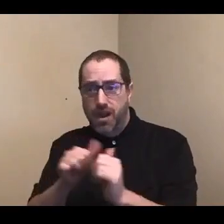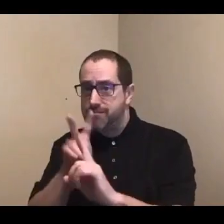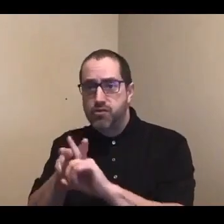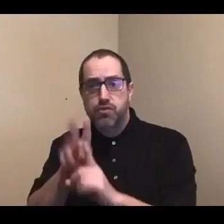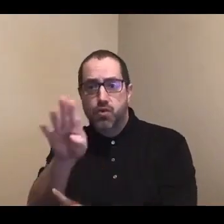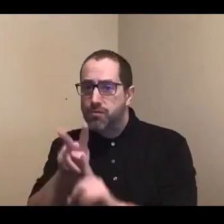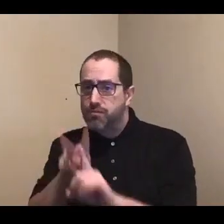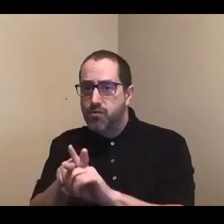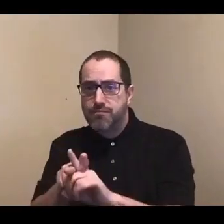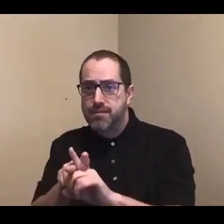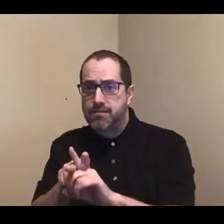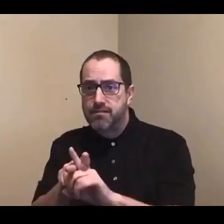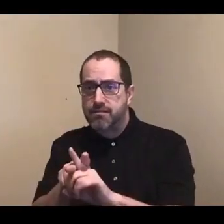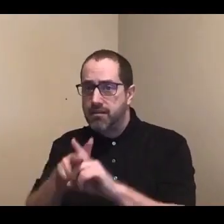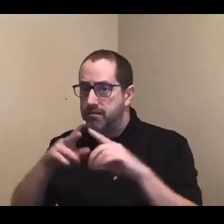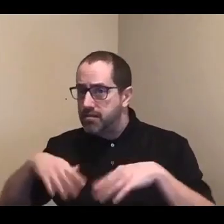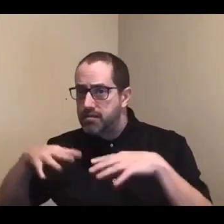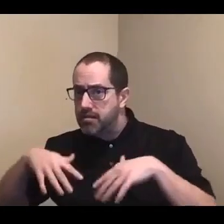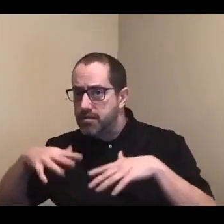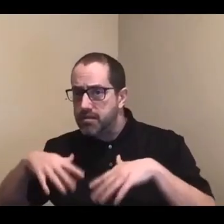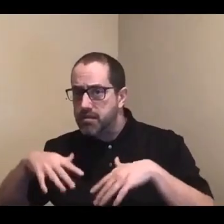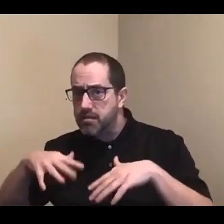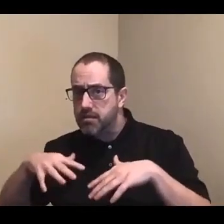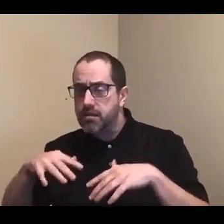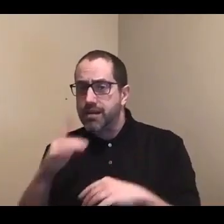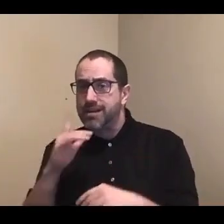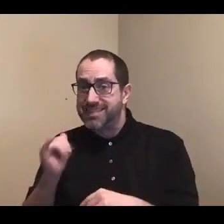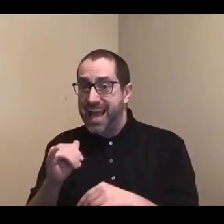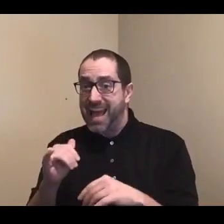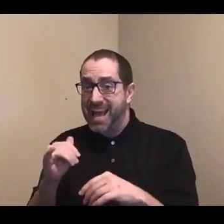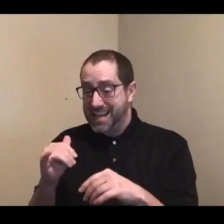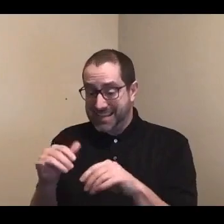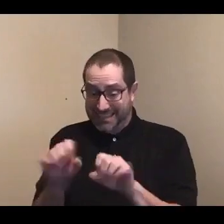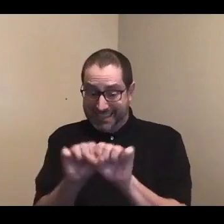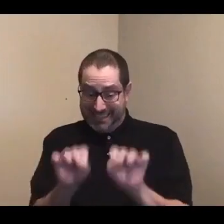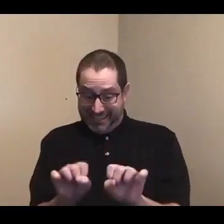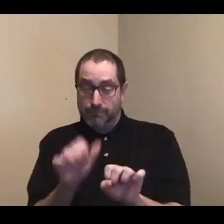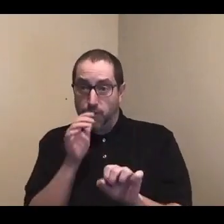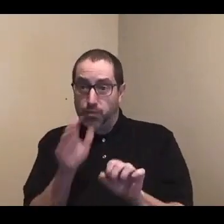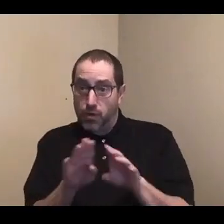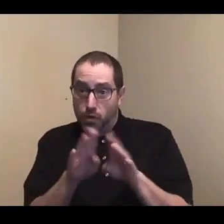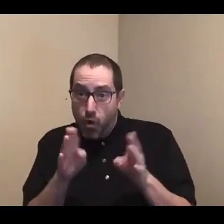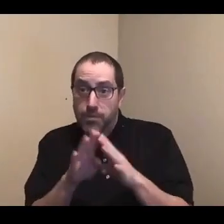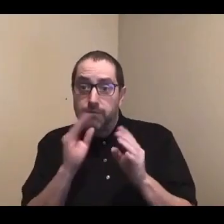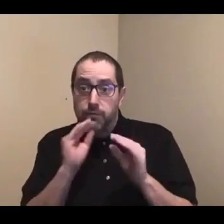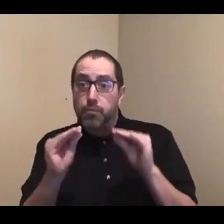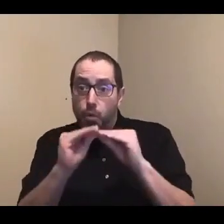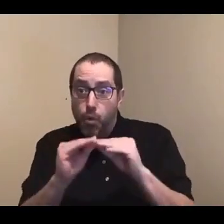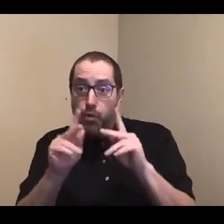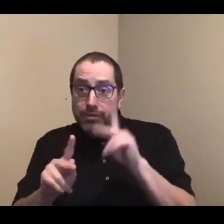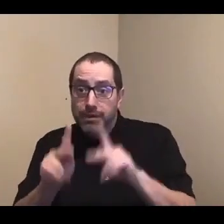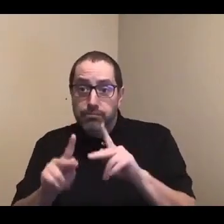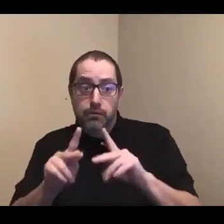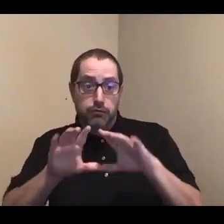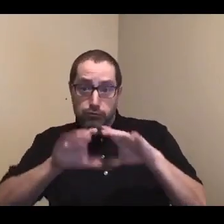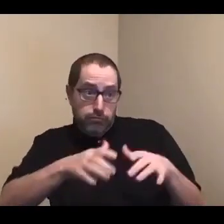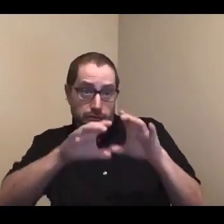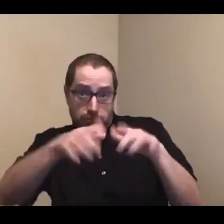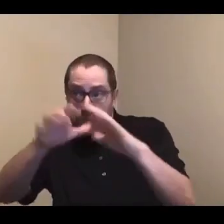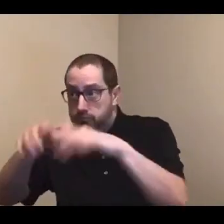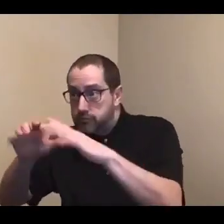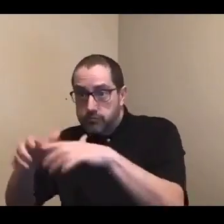away. We will be opening the booking system to more people in the days ahead by descending in